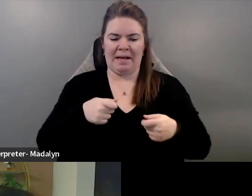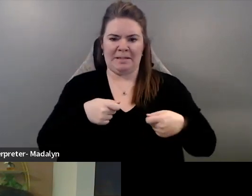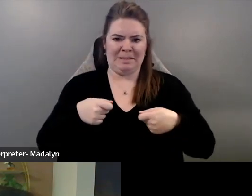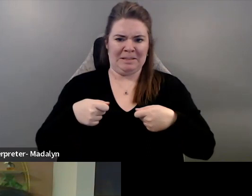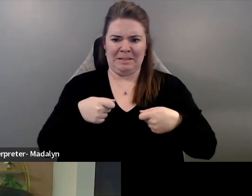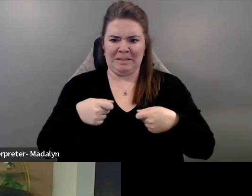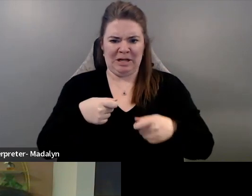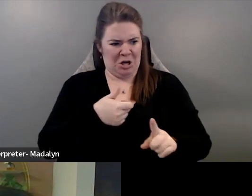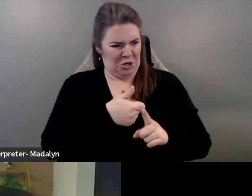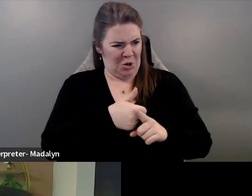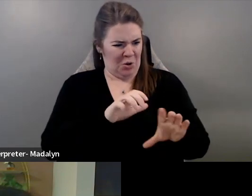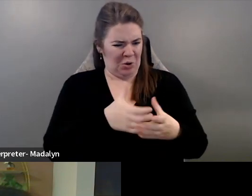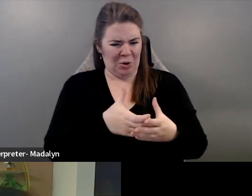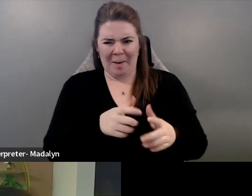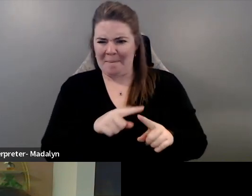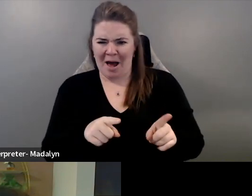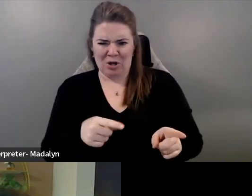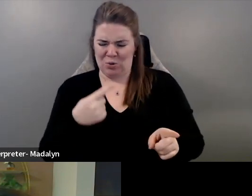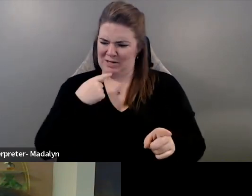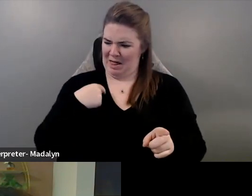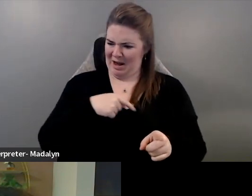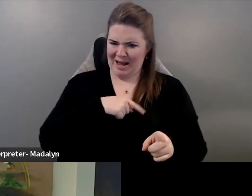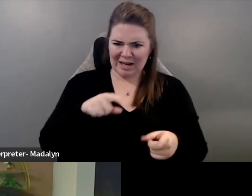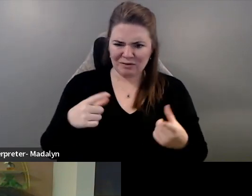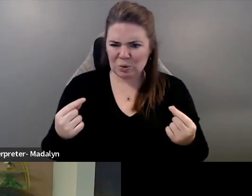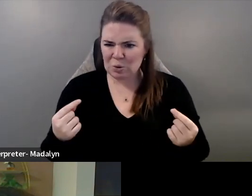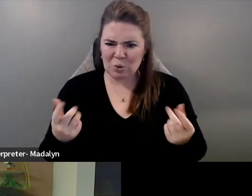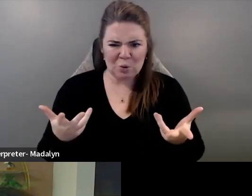thing, but you're also telling us what things are supposed to be being done.